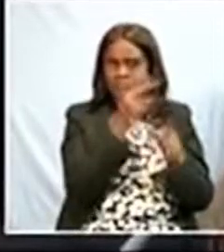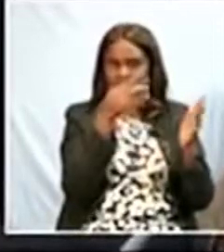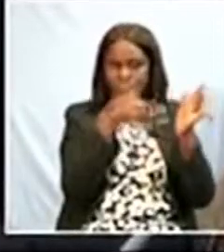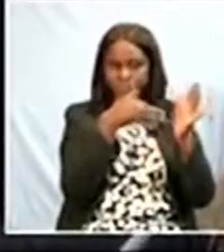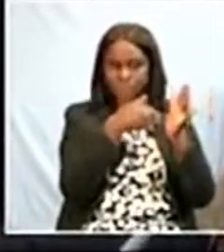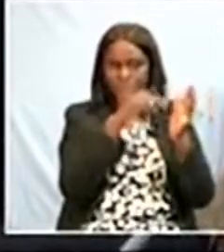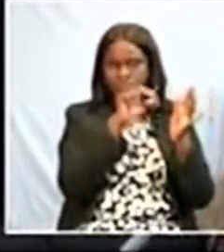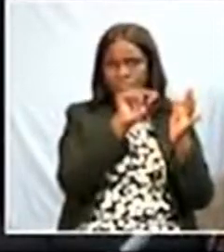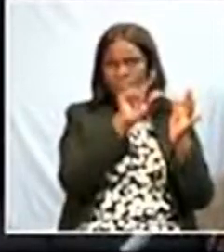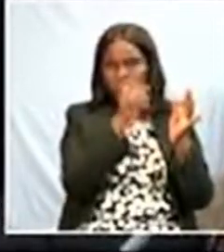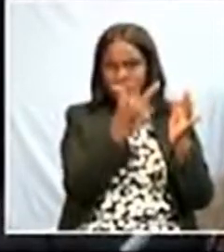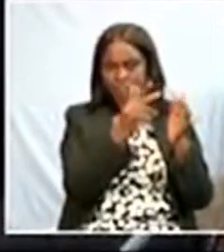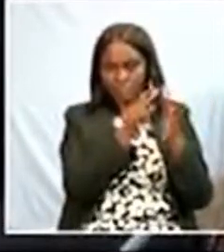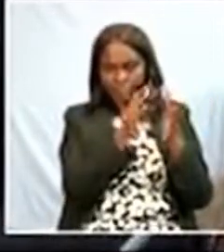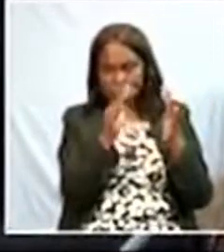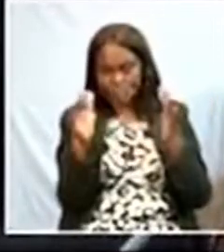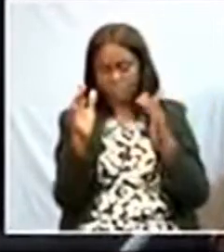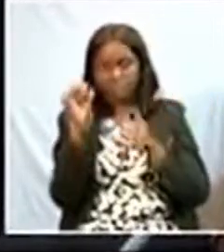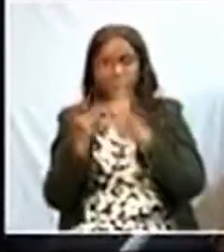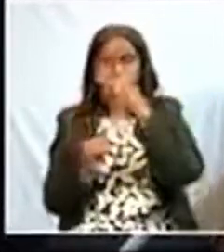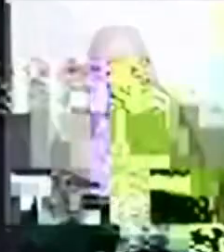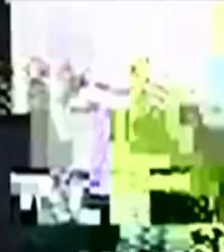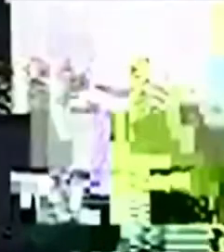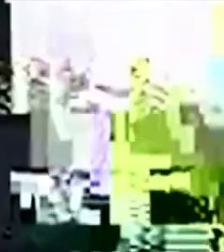February 2023, ending